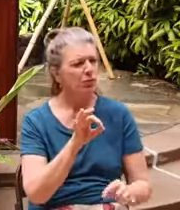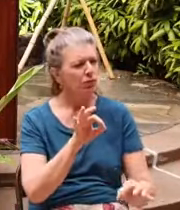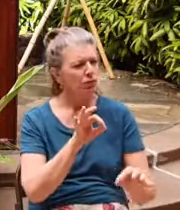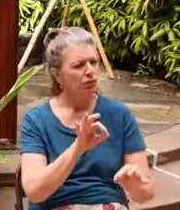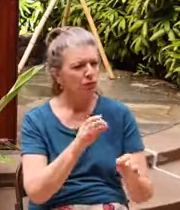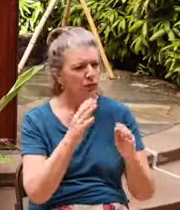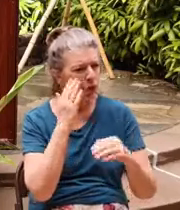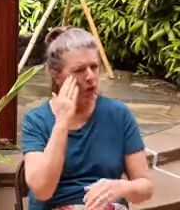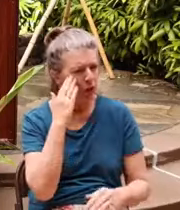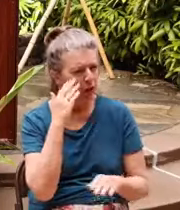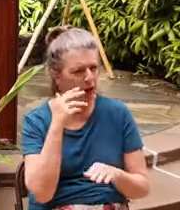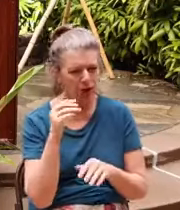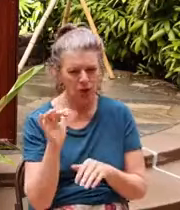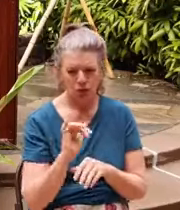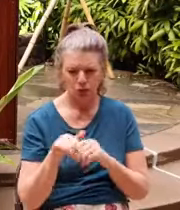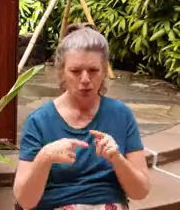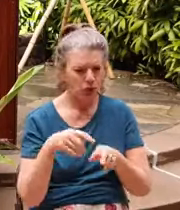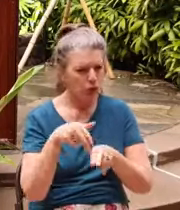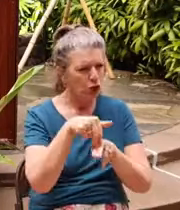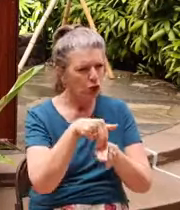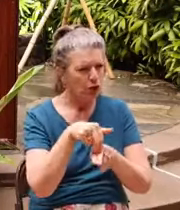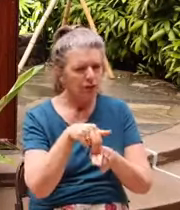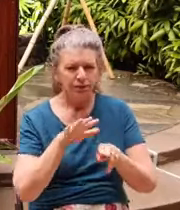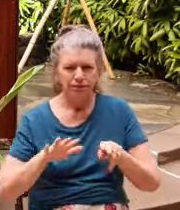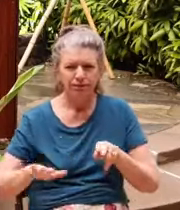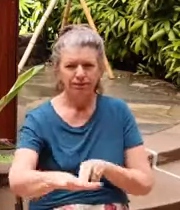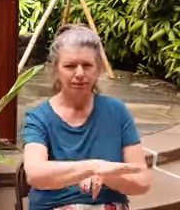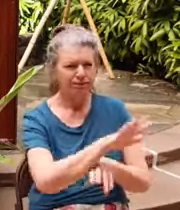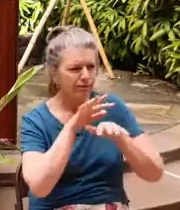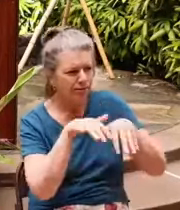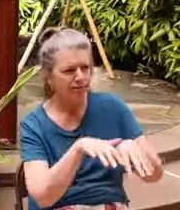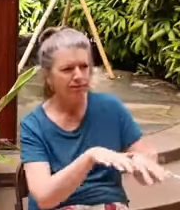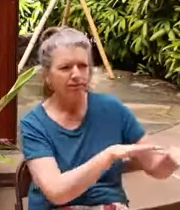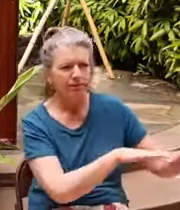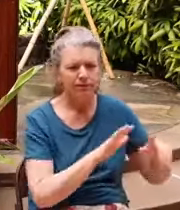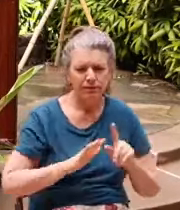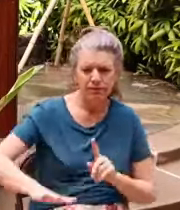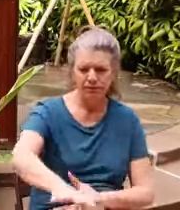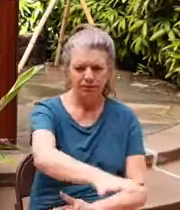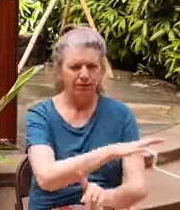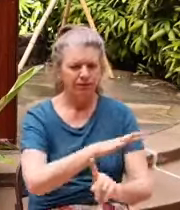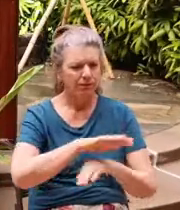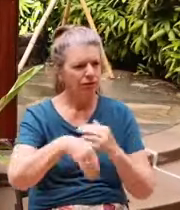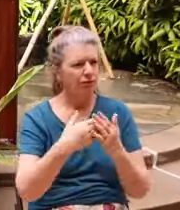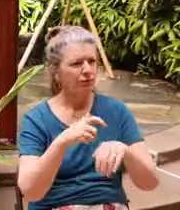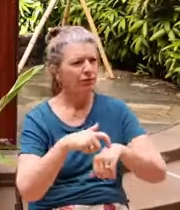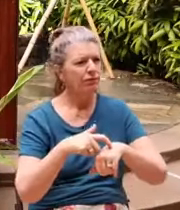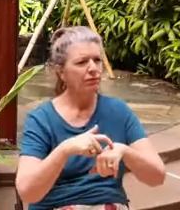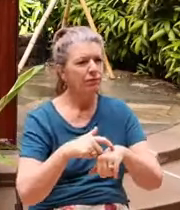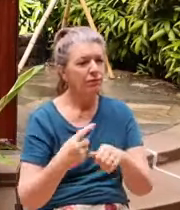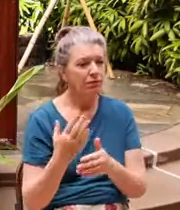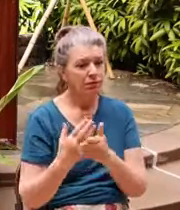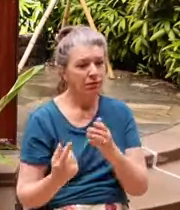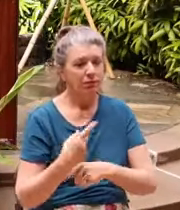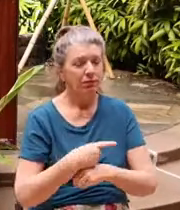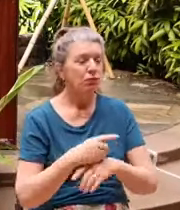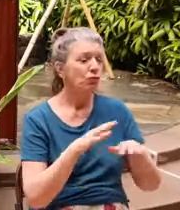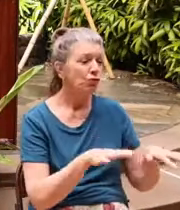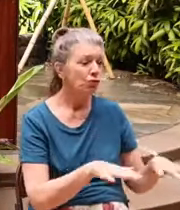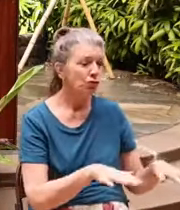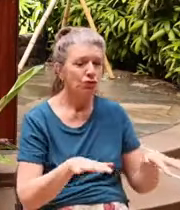of surf as surfers of the conditions and surrounding environment at all times. Some days are calm